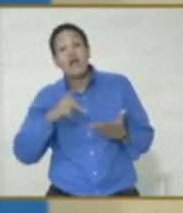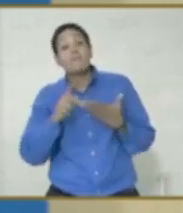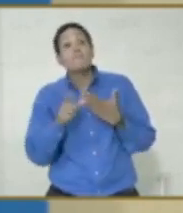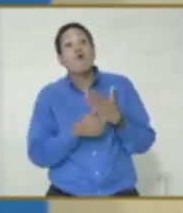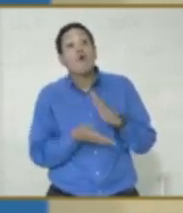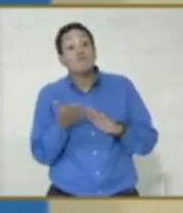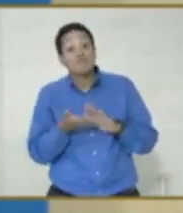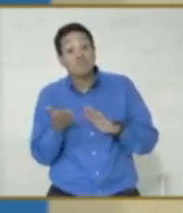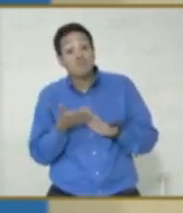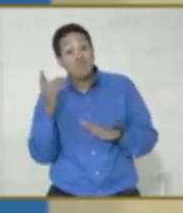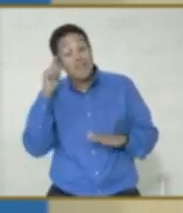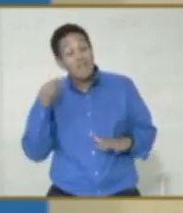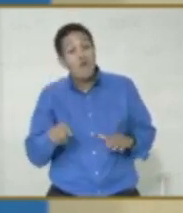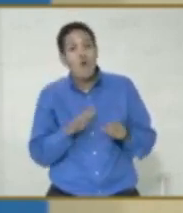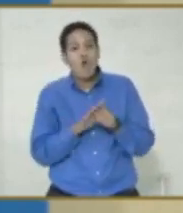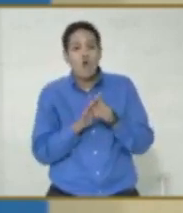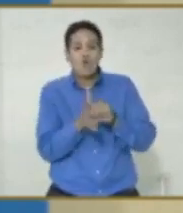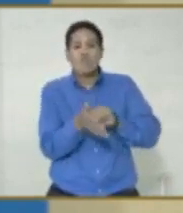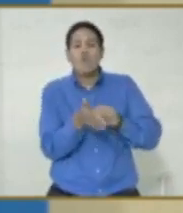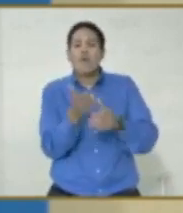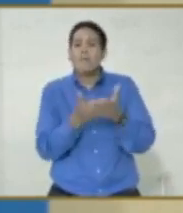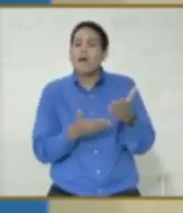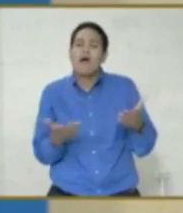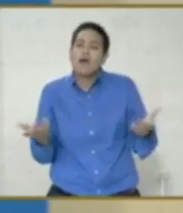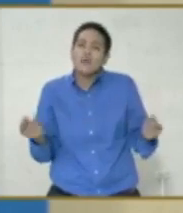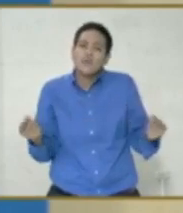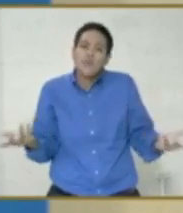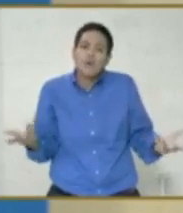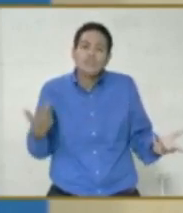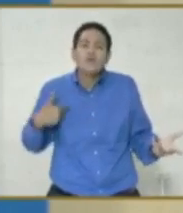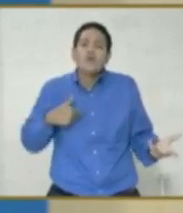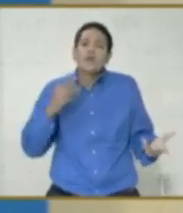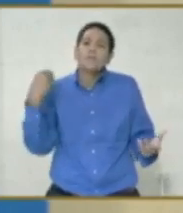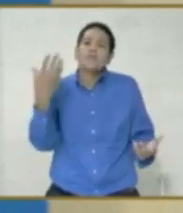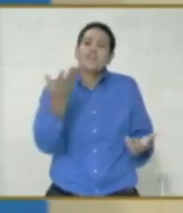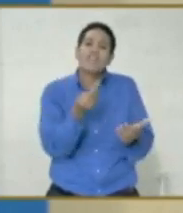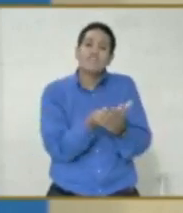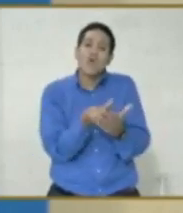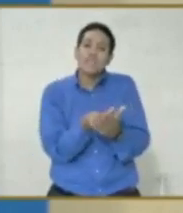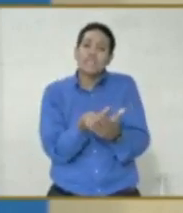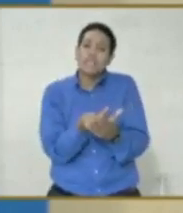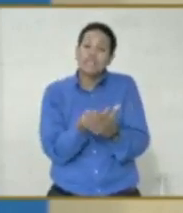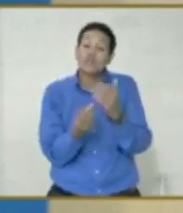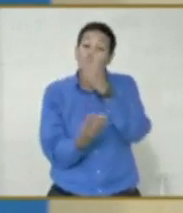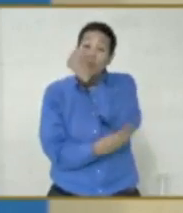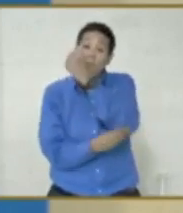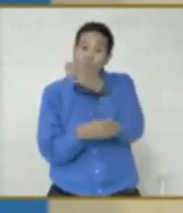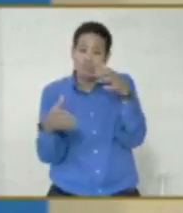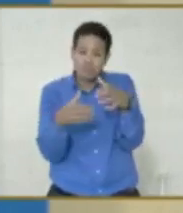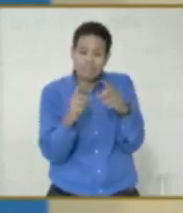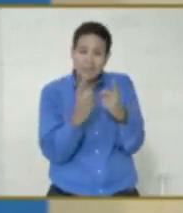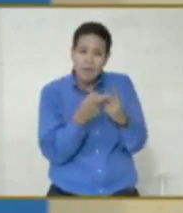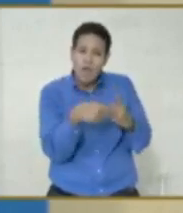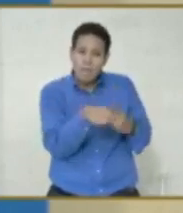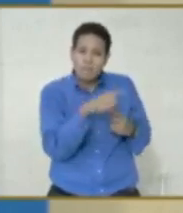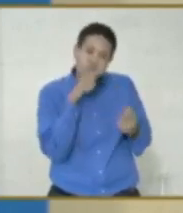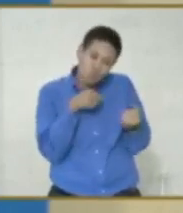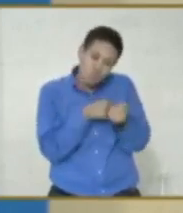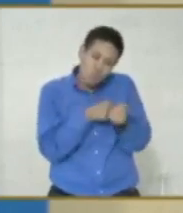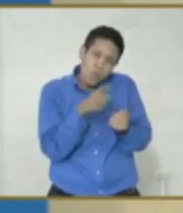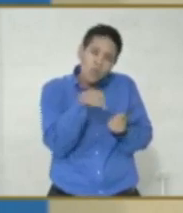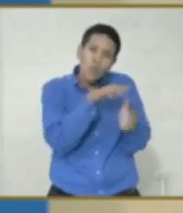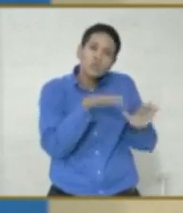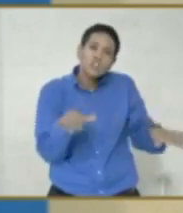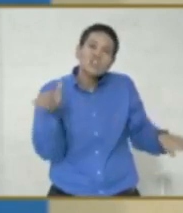the COVID aspect of it, we have provided funding to the Poor Relief Departments to assist those children on a